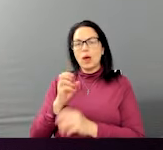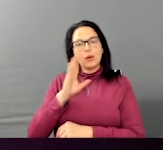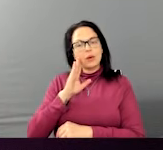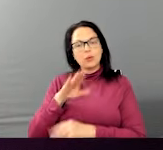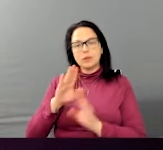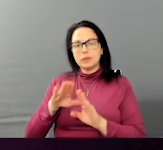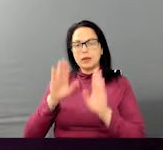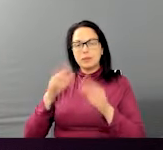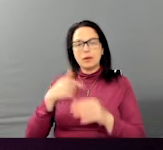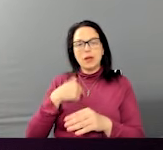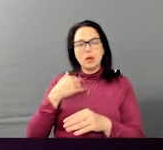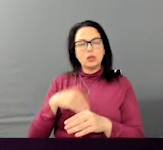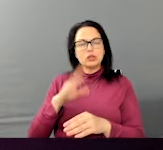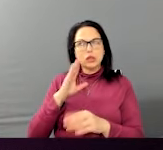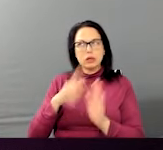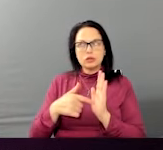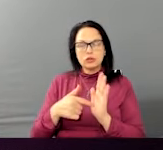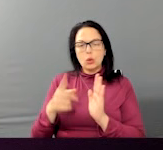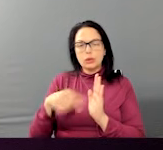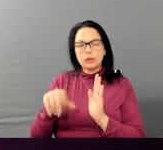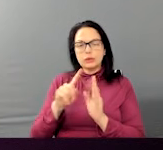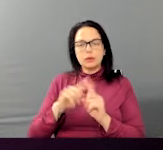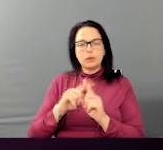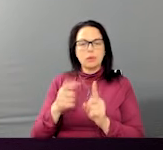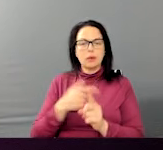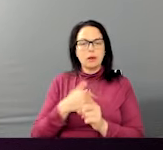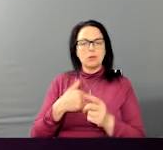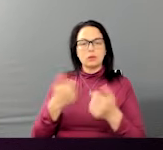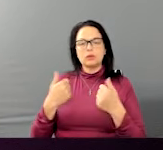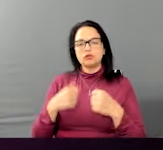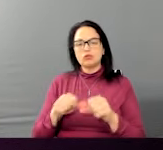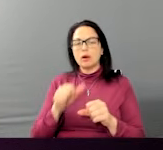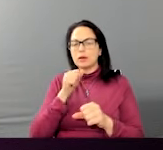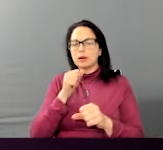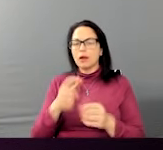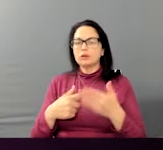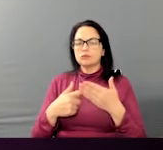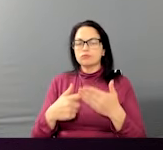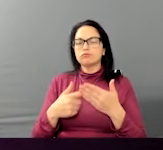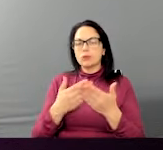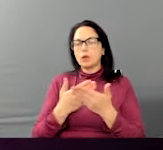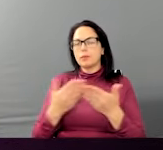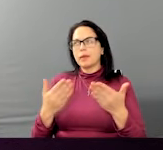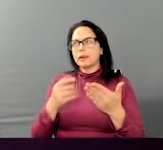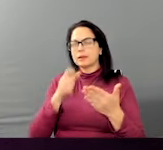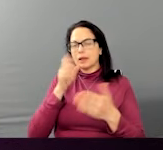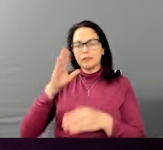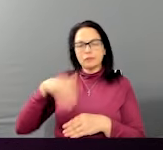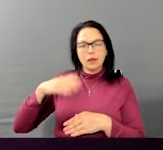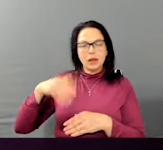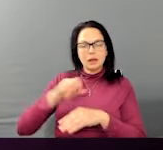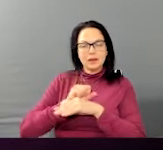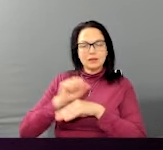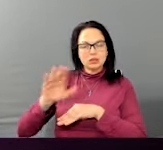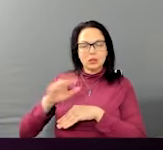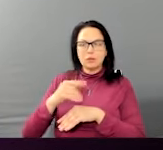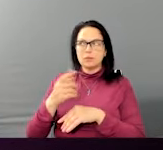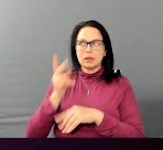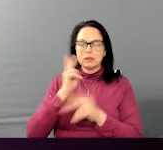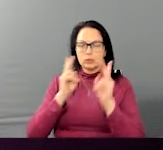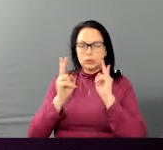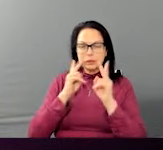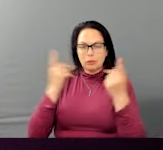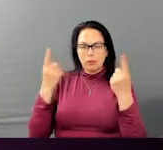wish I could demo it for you, but we try not to talk too much about things that haven't shipped yet, because we've seen what happens there 5 years